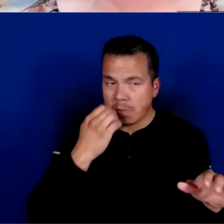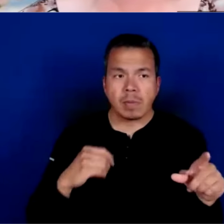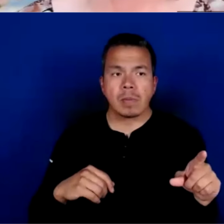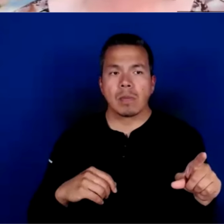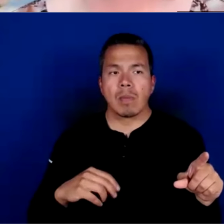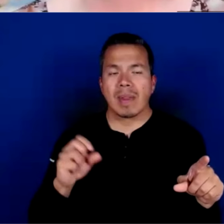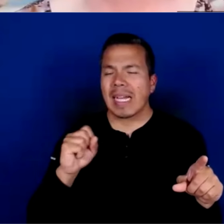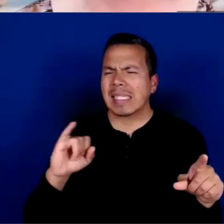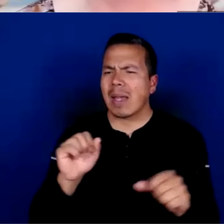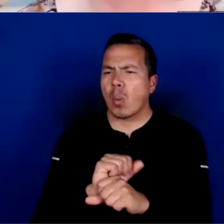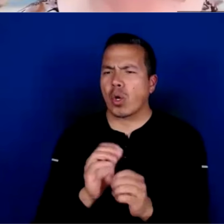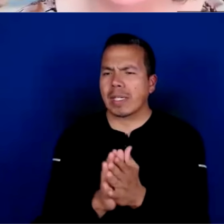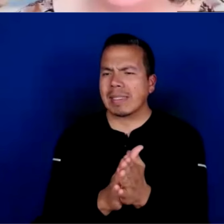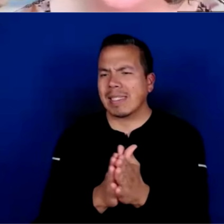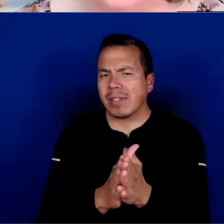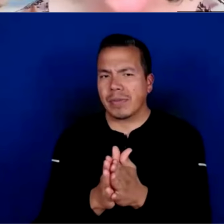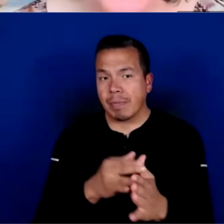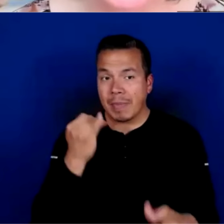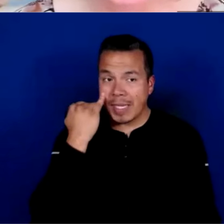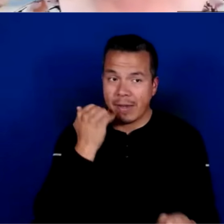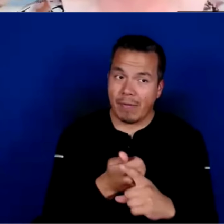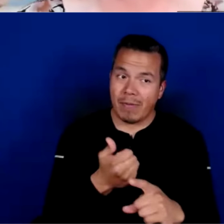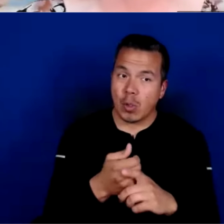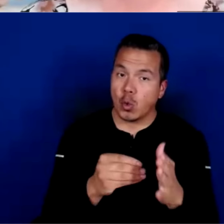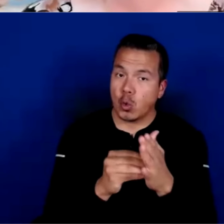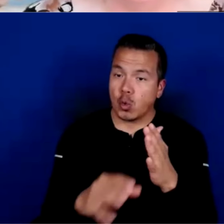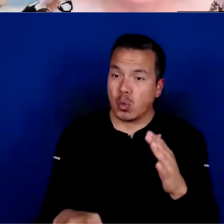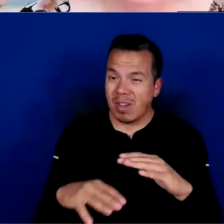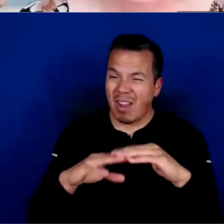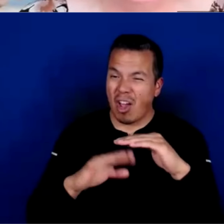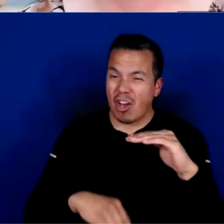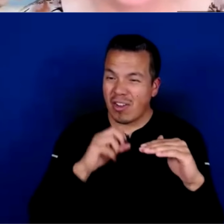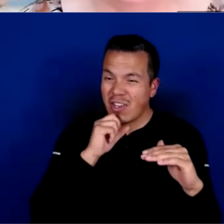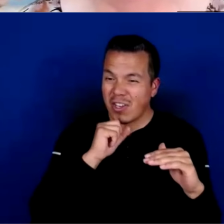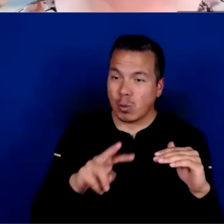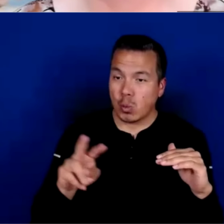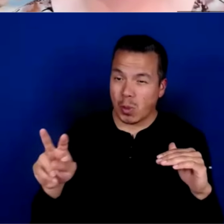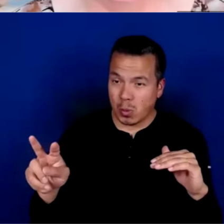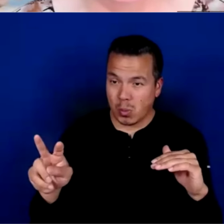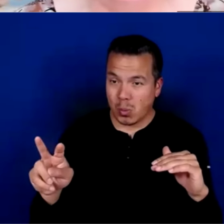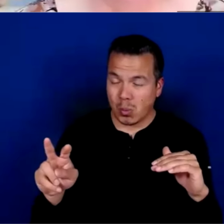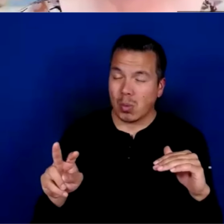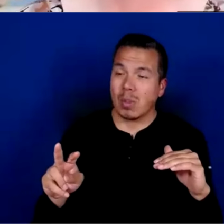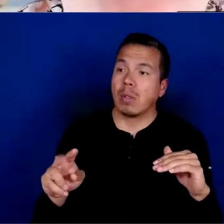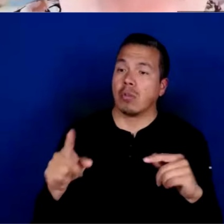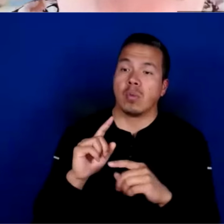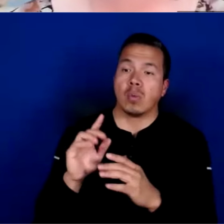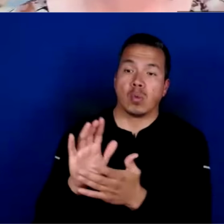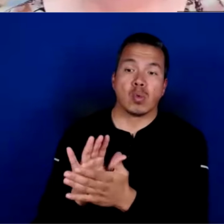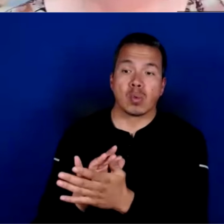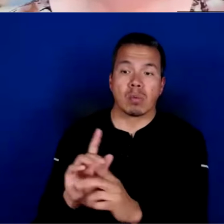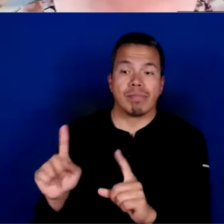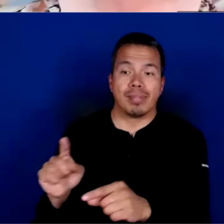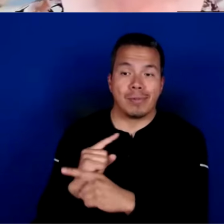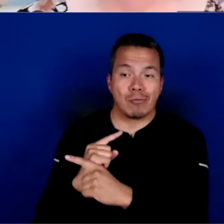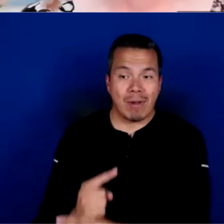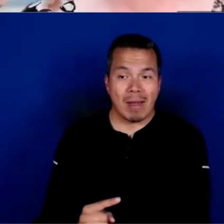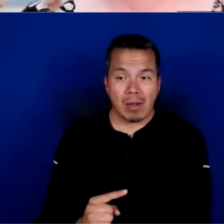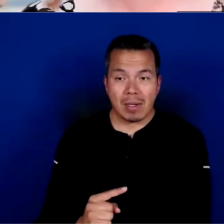If you are a student under the age of 22 and you regularly attend school, they let